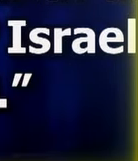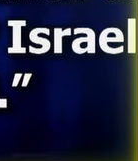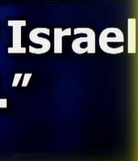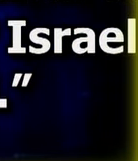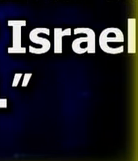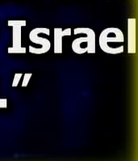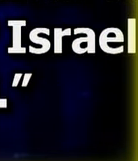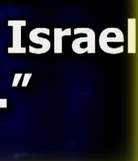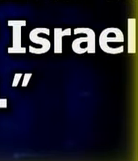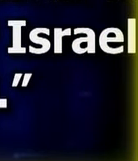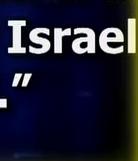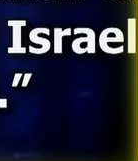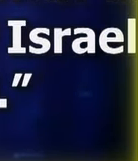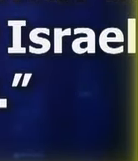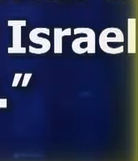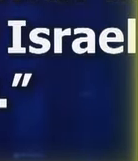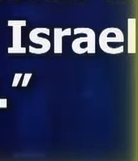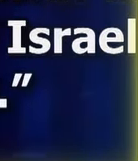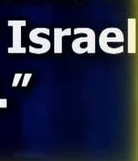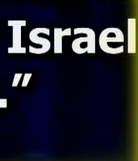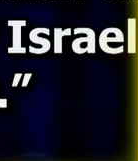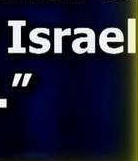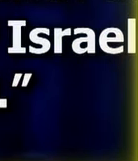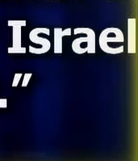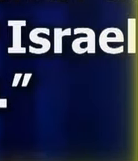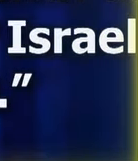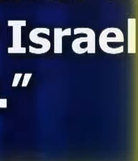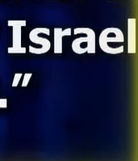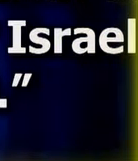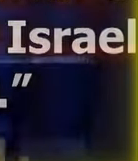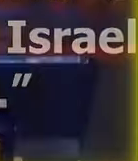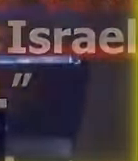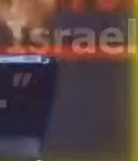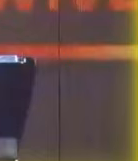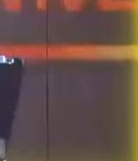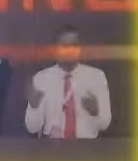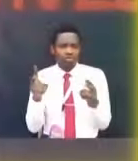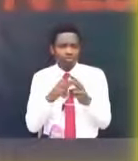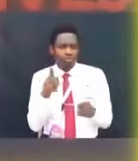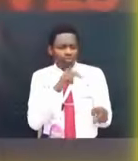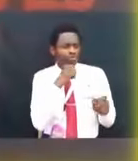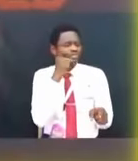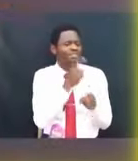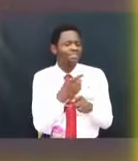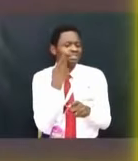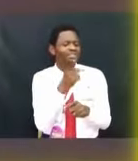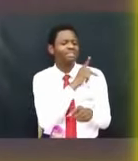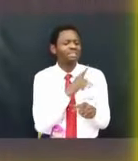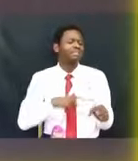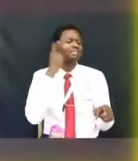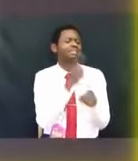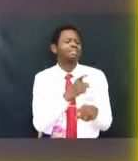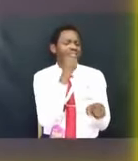be extinguished. They didn't just see him as somebody. They